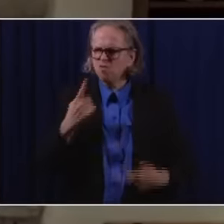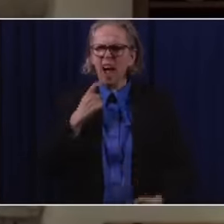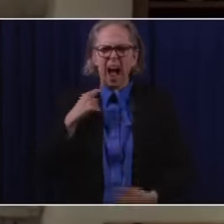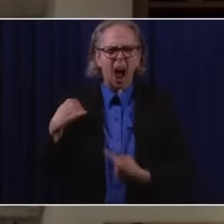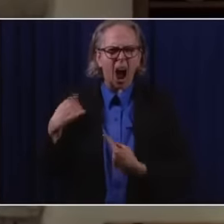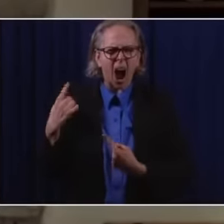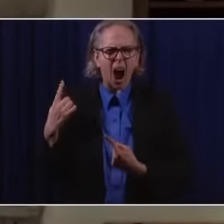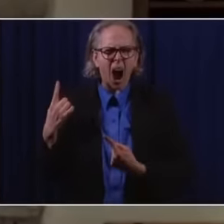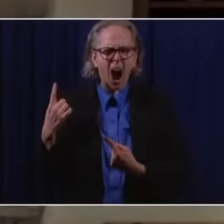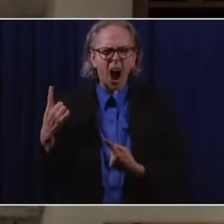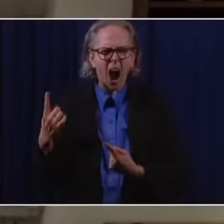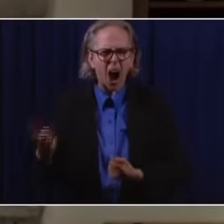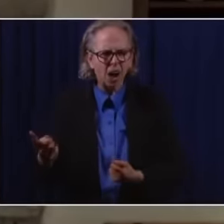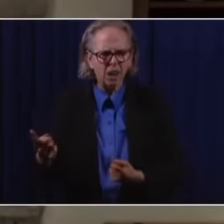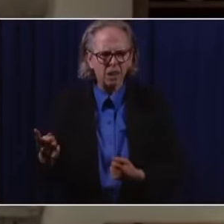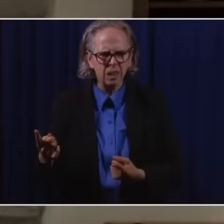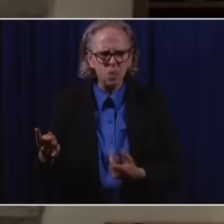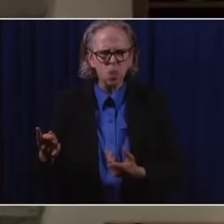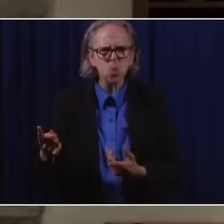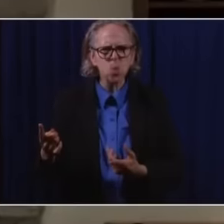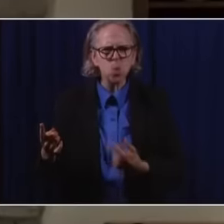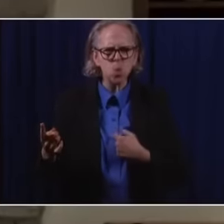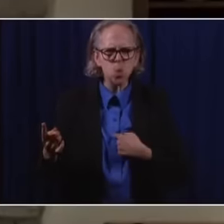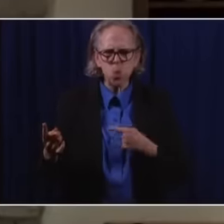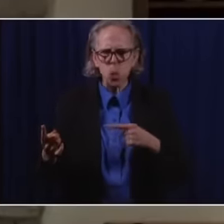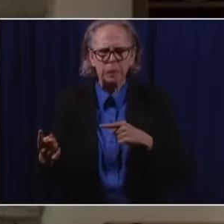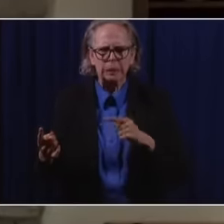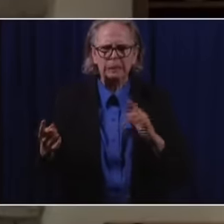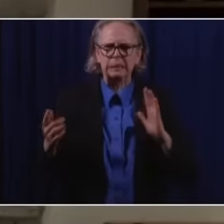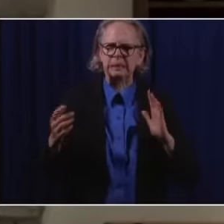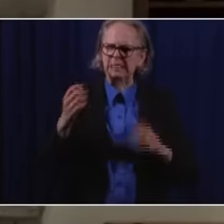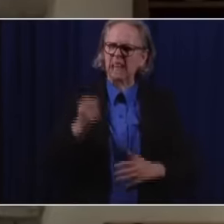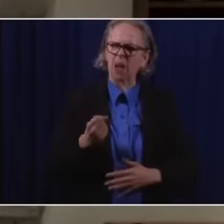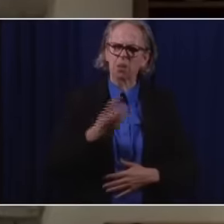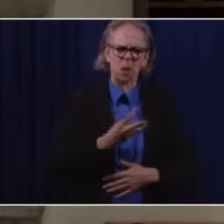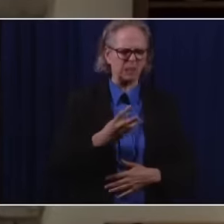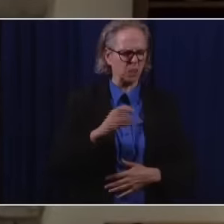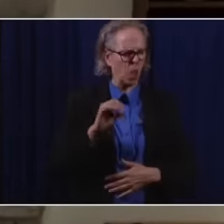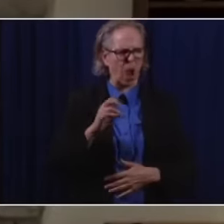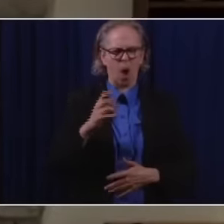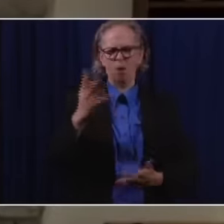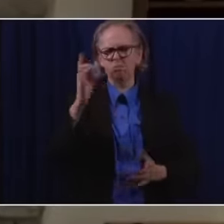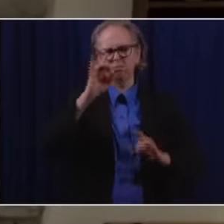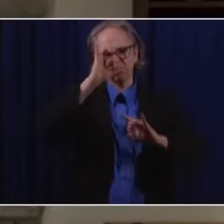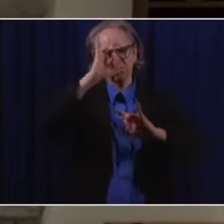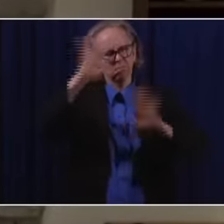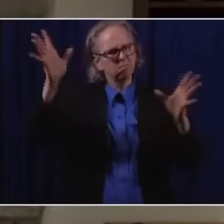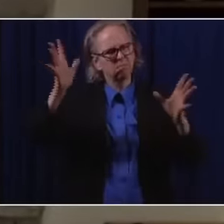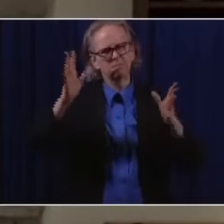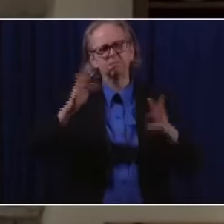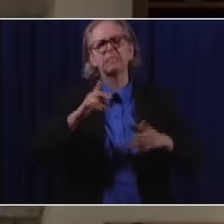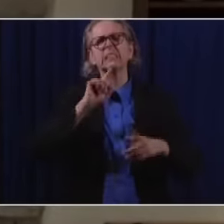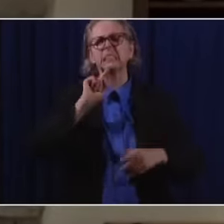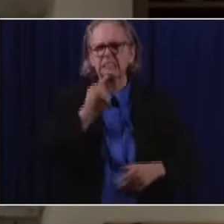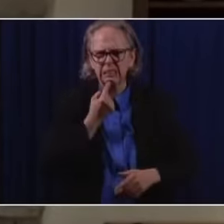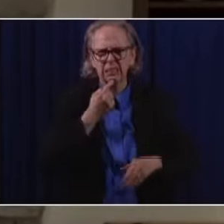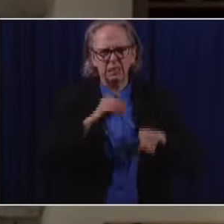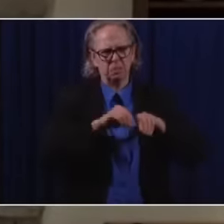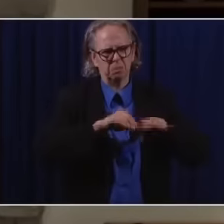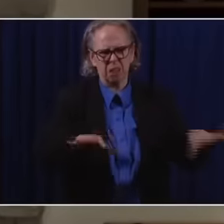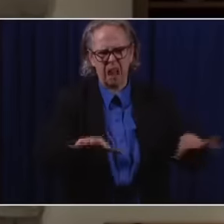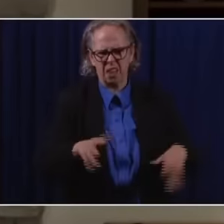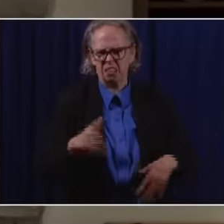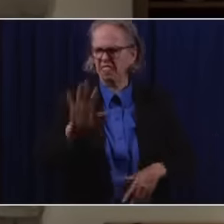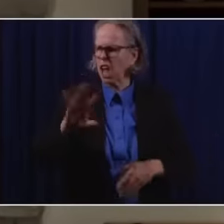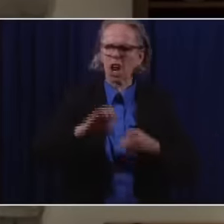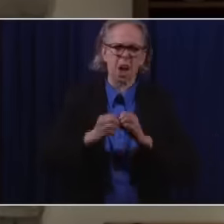So certainly in Southwest Ohio, the virus has been here, and the numbers have been pretty